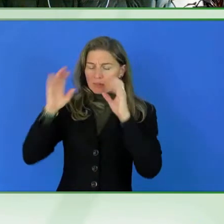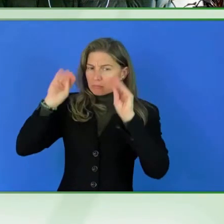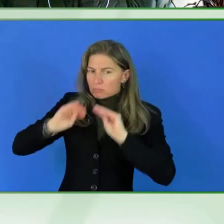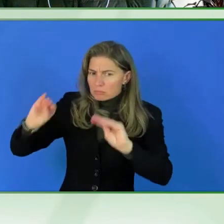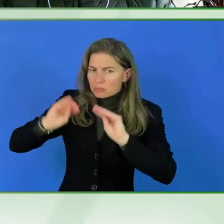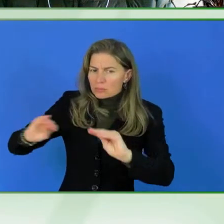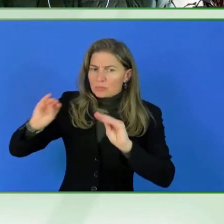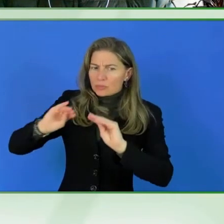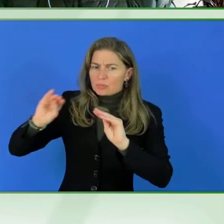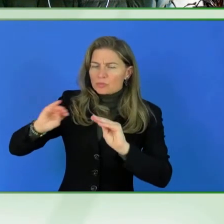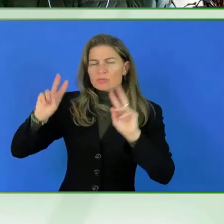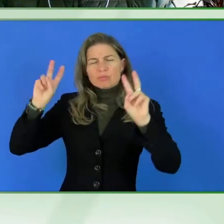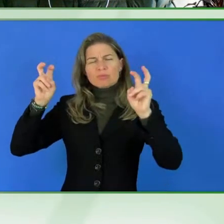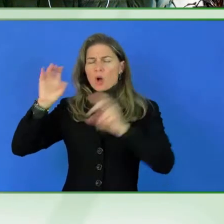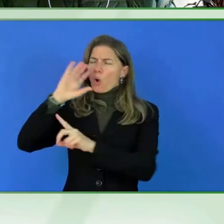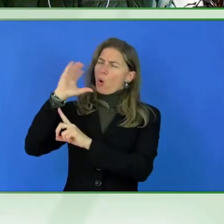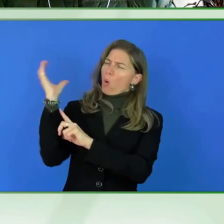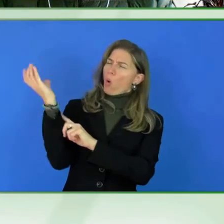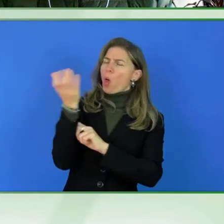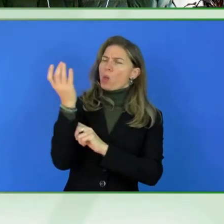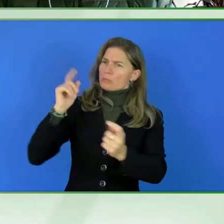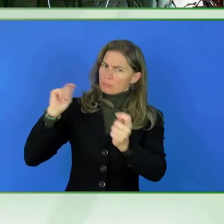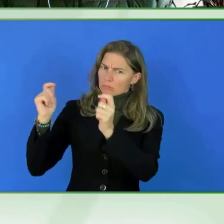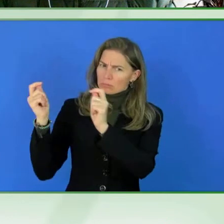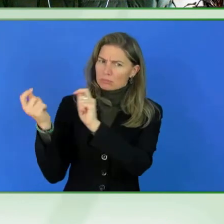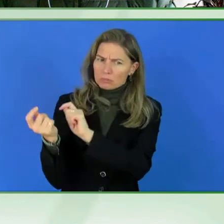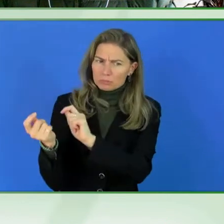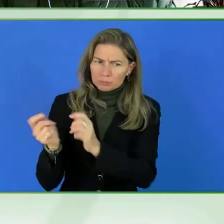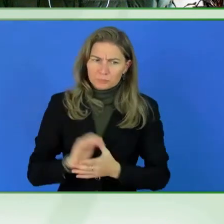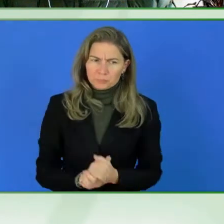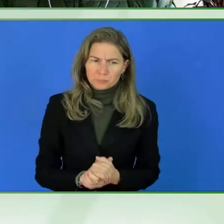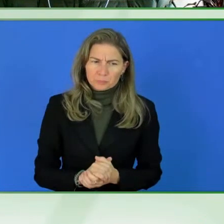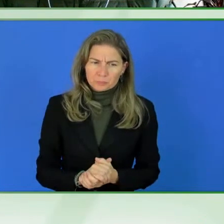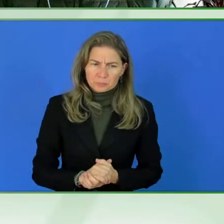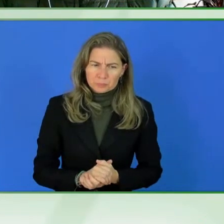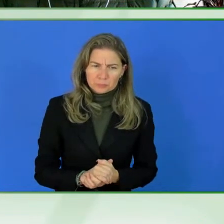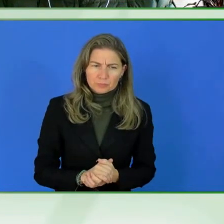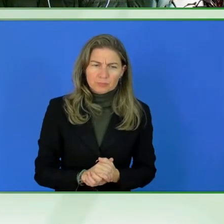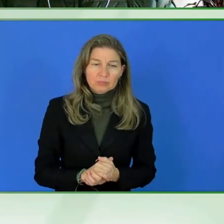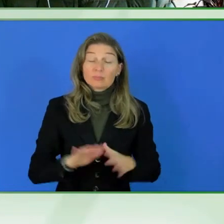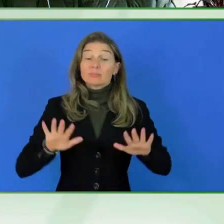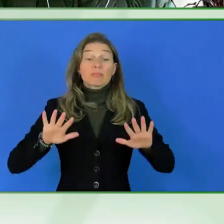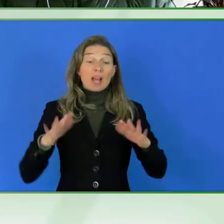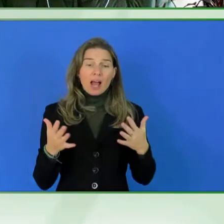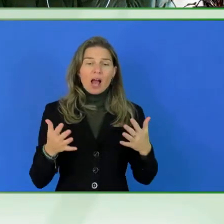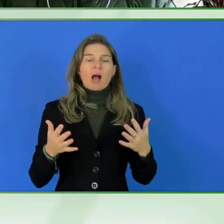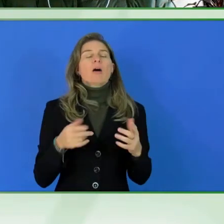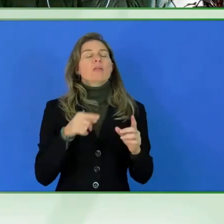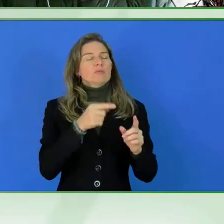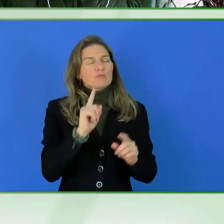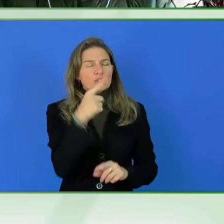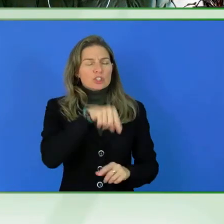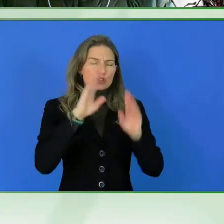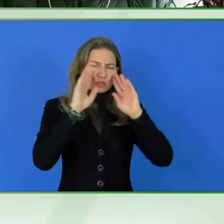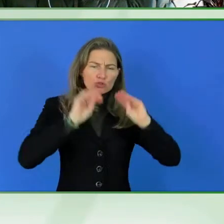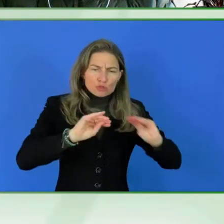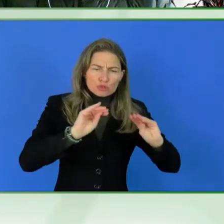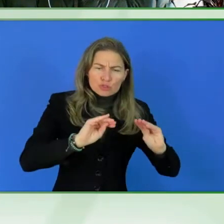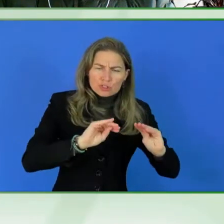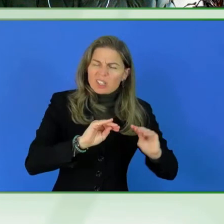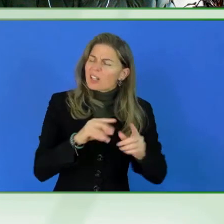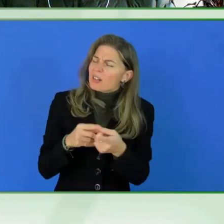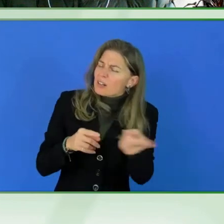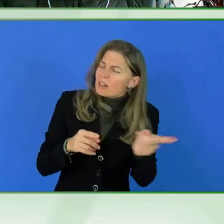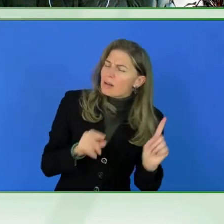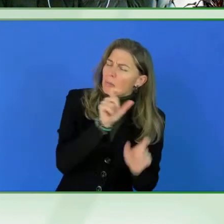PWD-involved activities and communications for understanding PWD's voice. To gain strong leadership